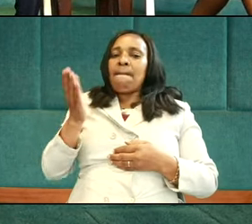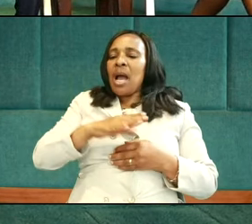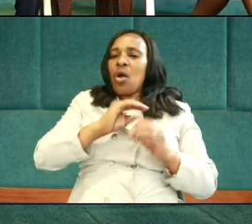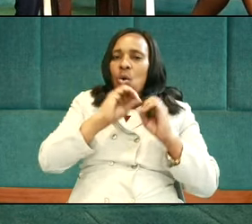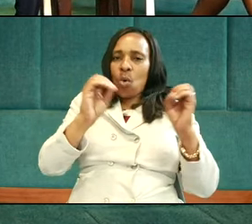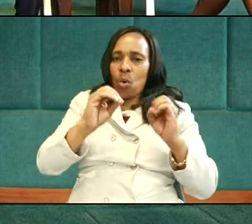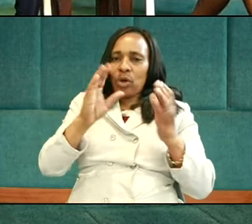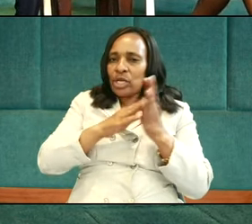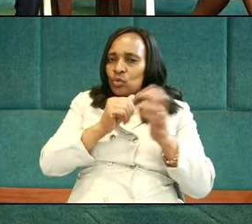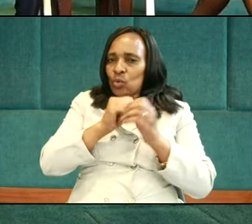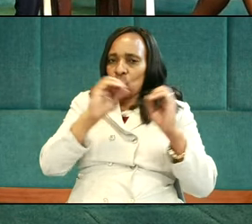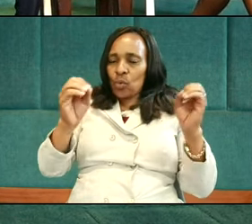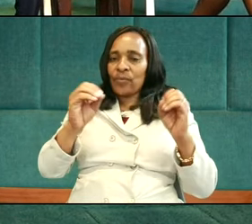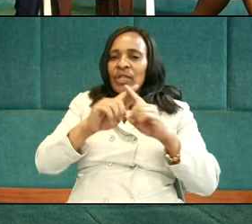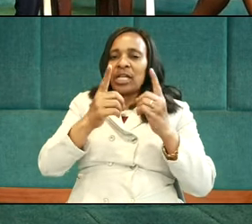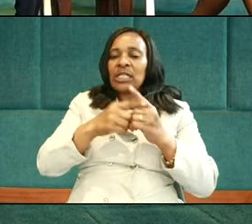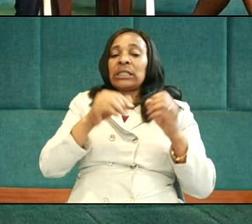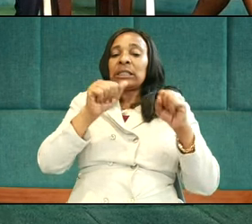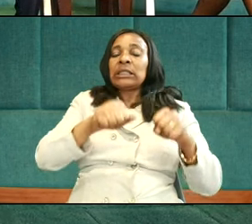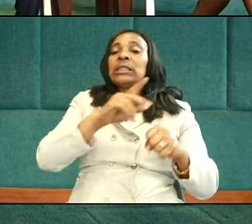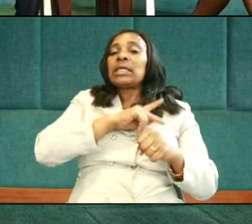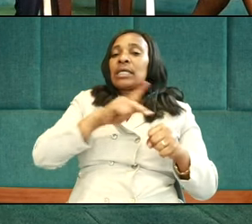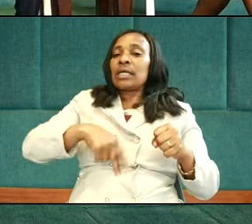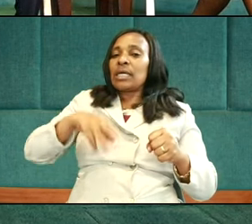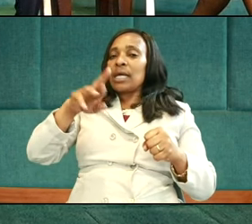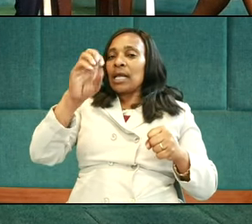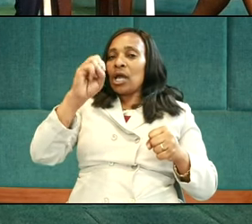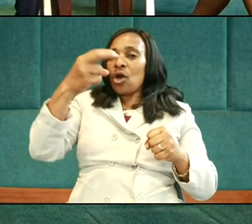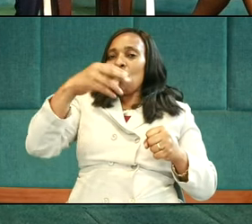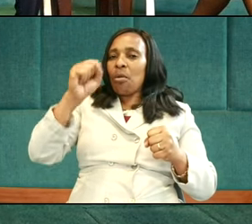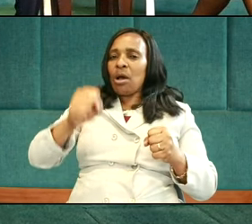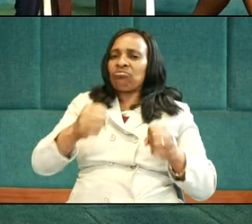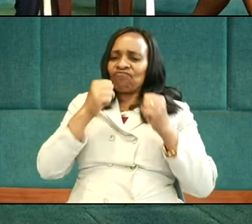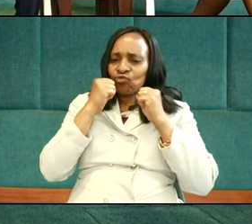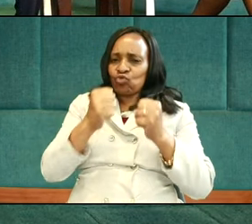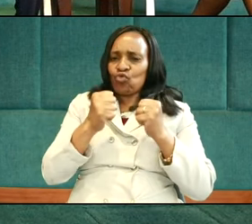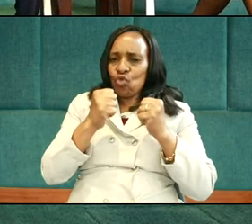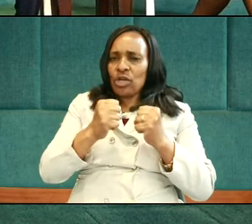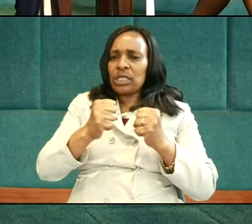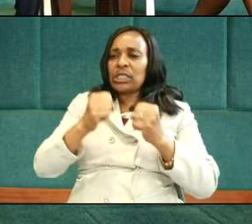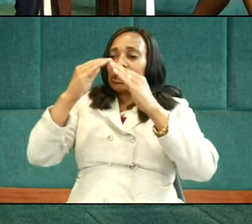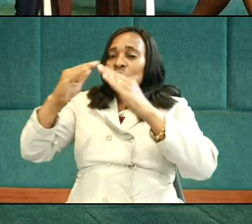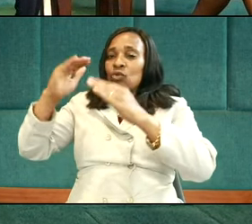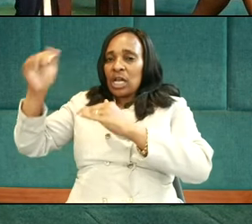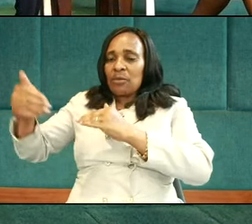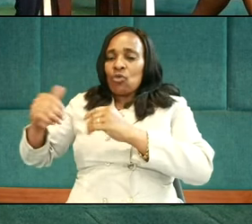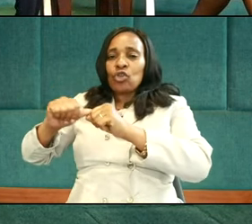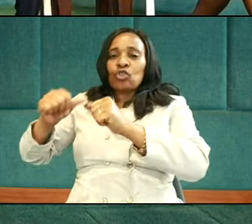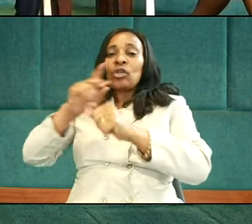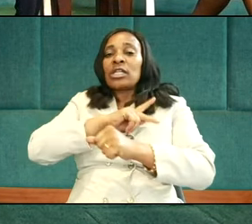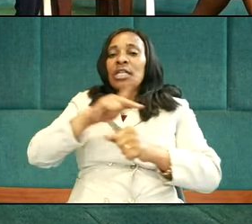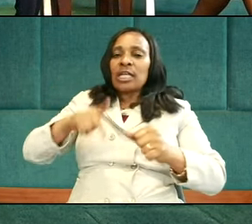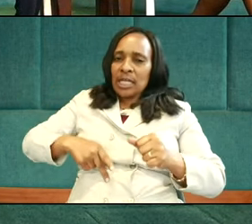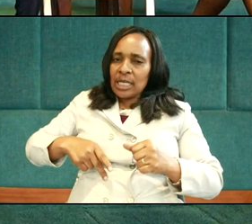Rehoboam established himself firmly in Jerusalem and continued as king. He was